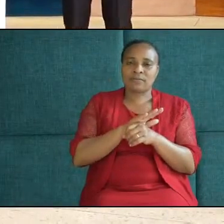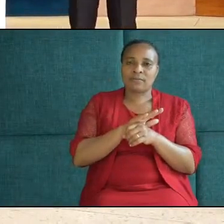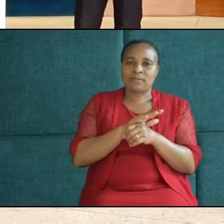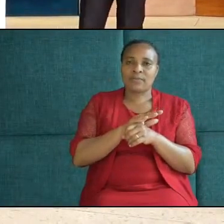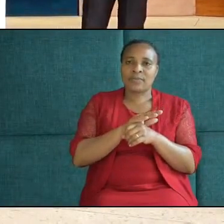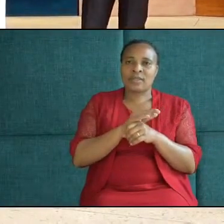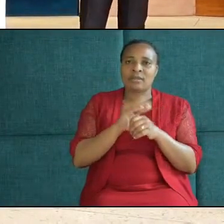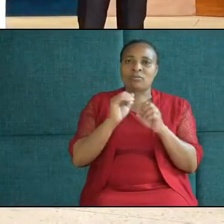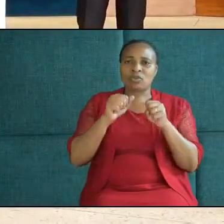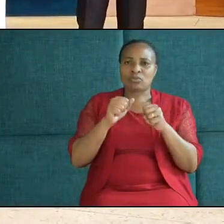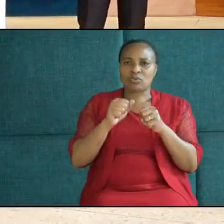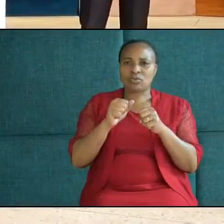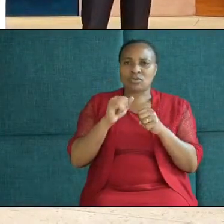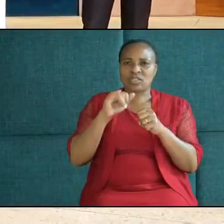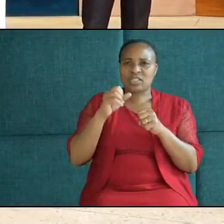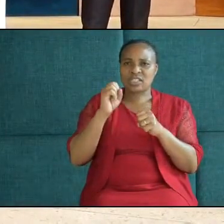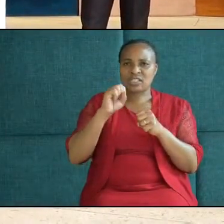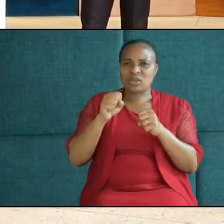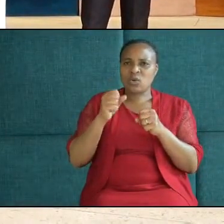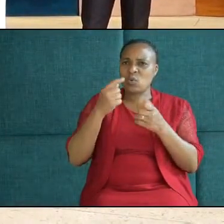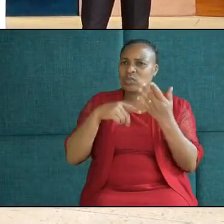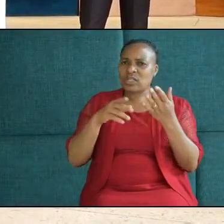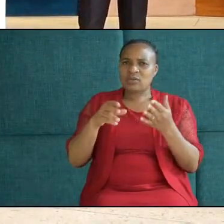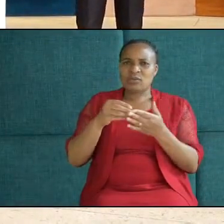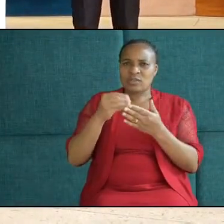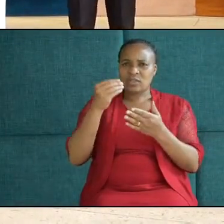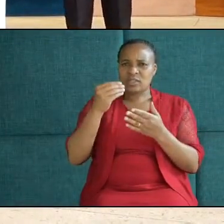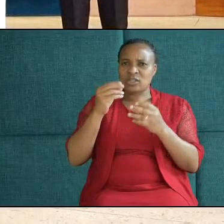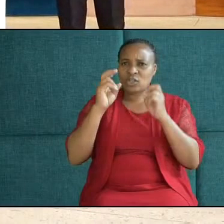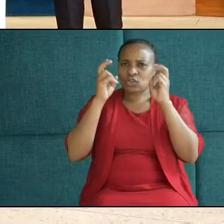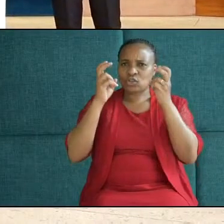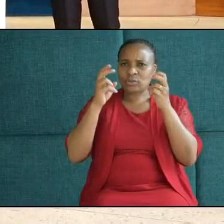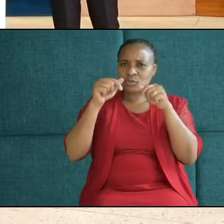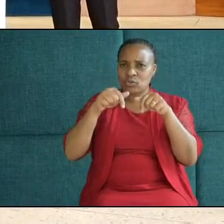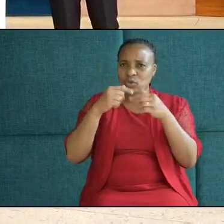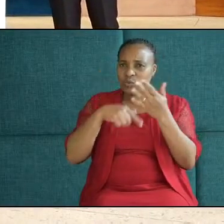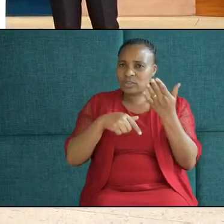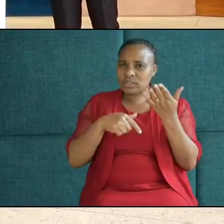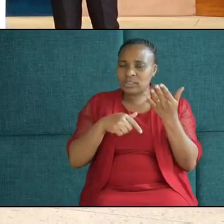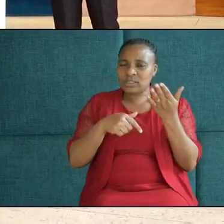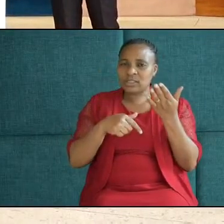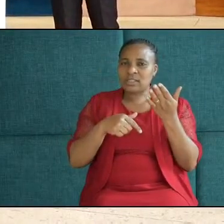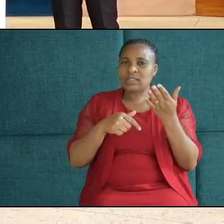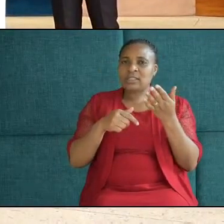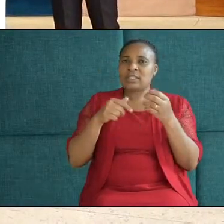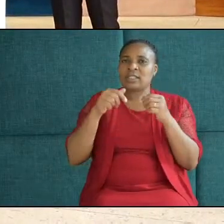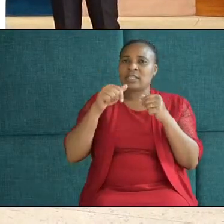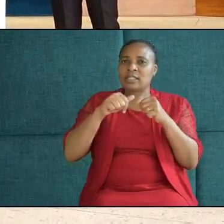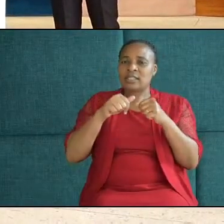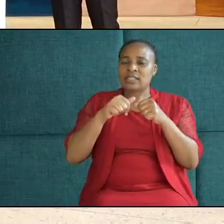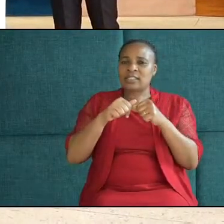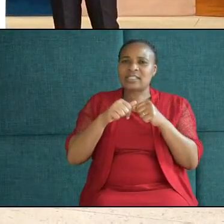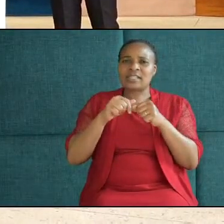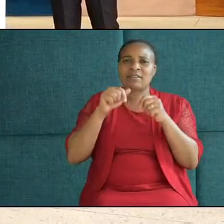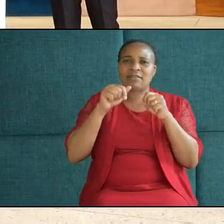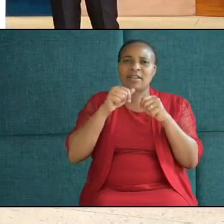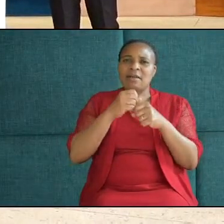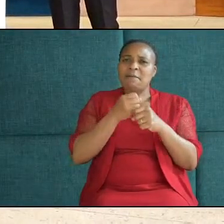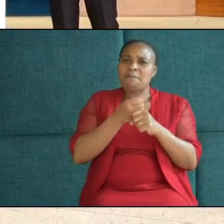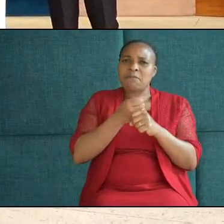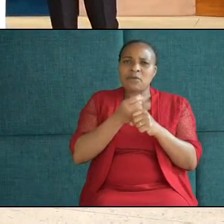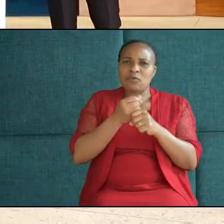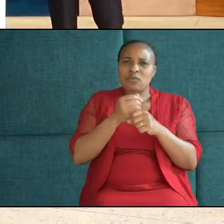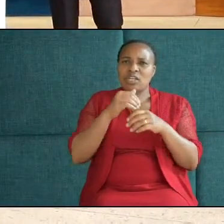The redemption of the faithful. And Gracie, what's our topic for today? Our topic for today is the ministry of Christ in